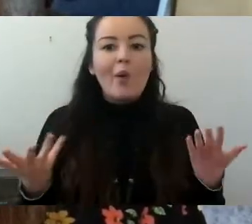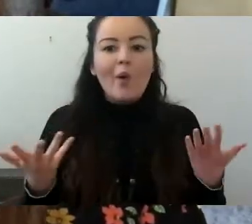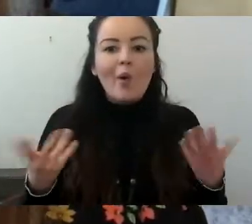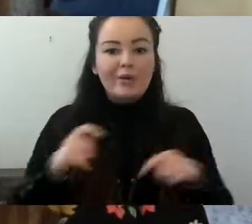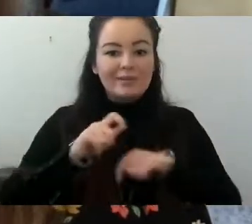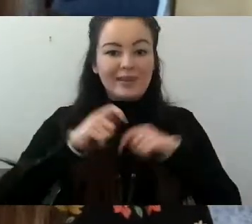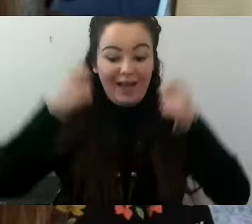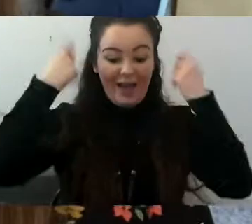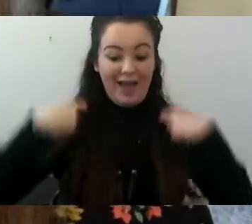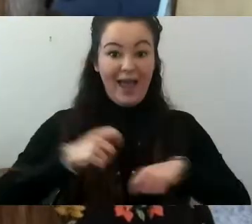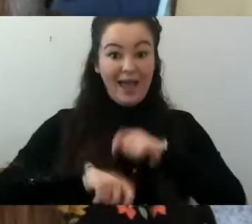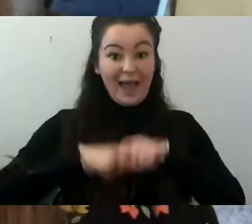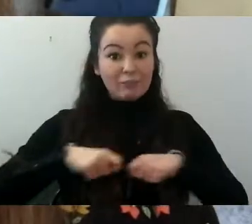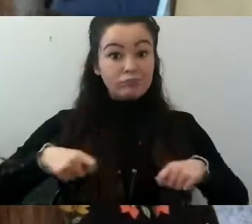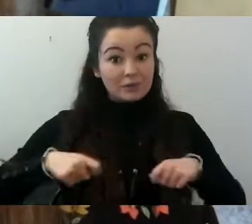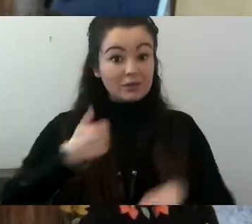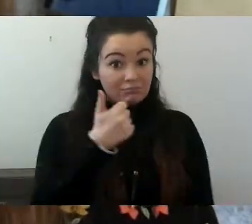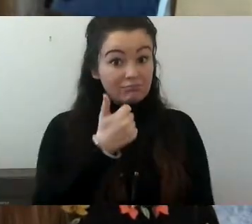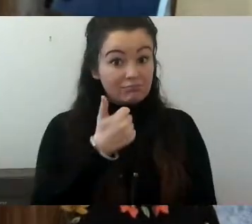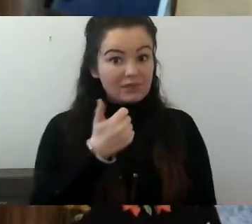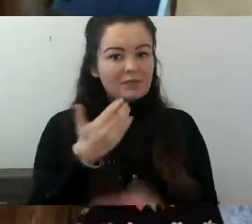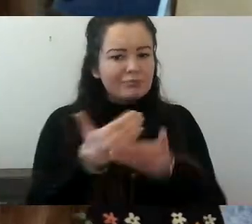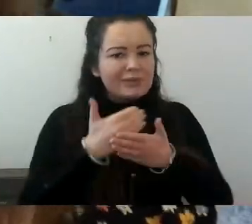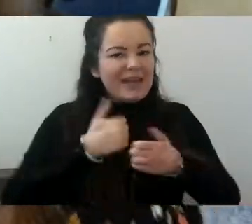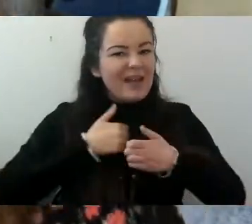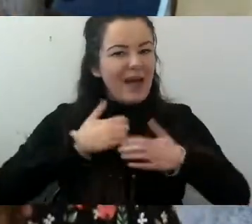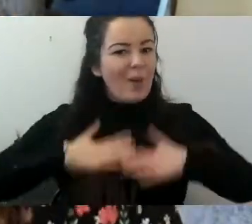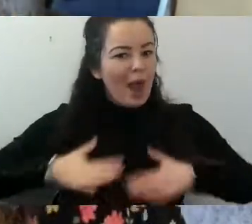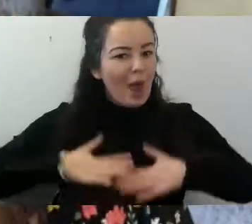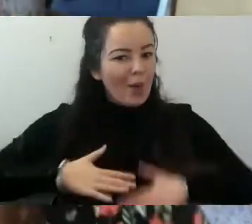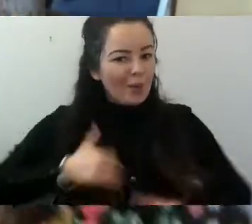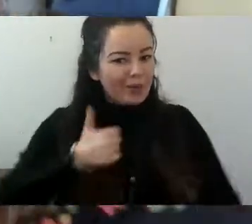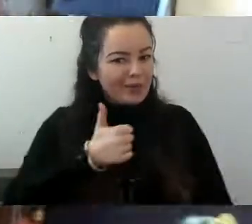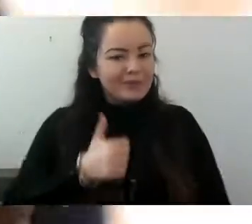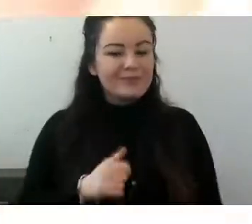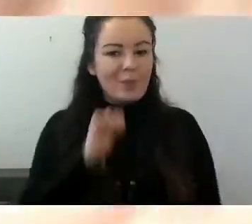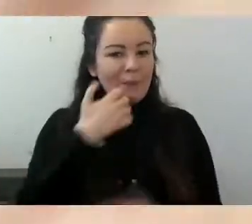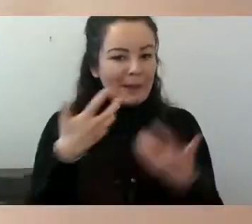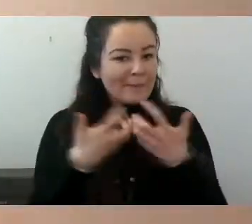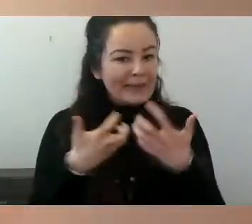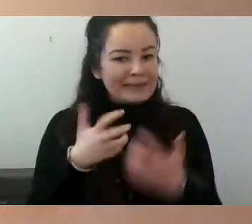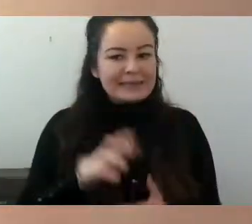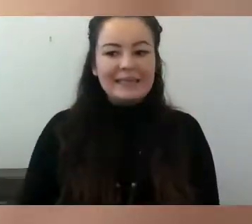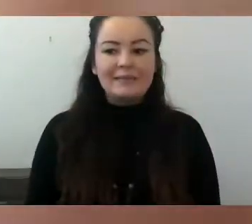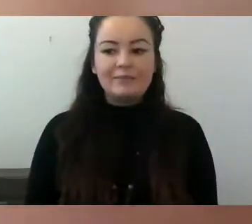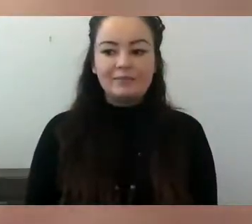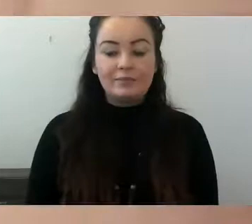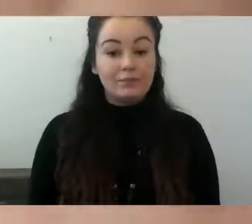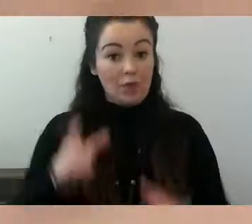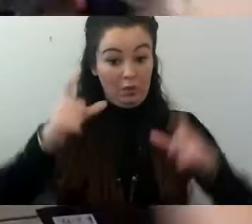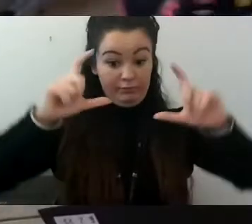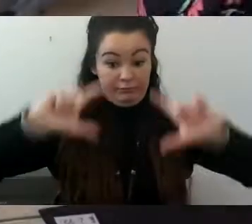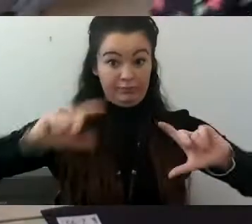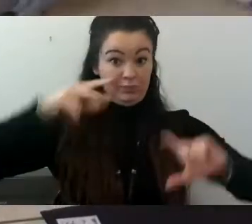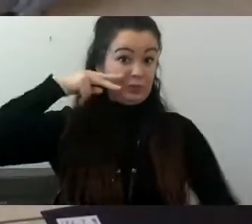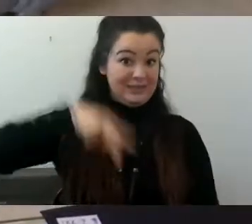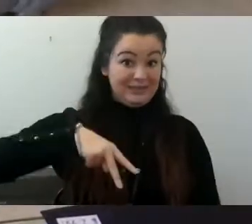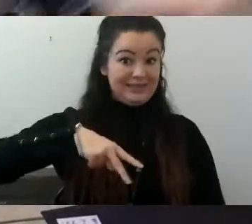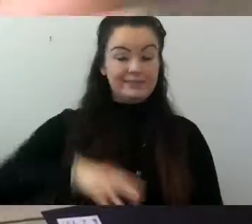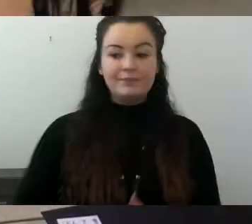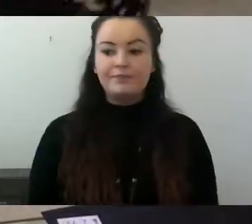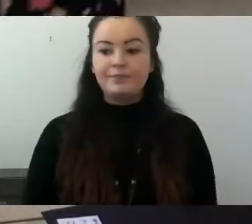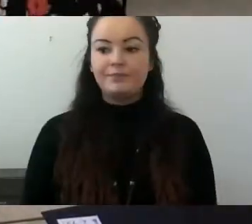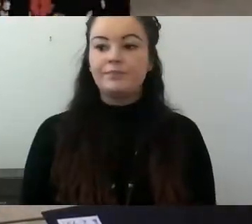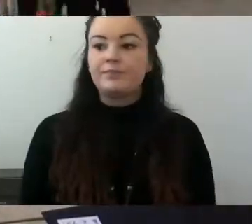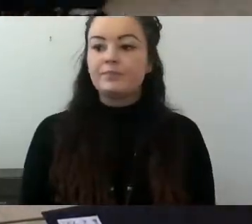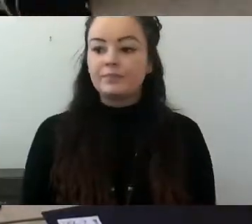quite messy. So yeah, we can protect our clothing. I'm just going to move the camera down so you can